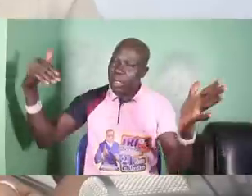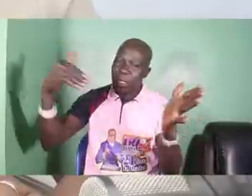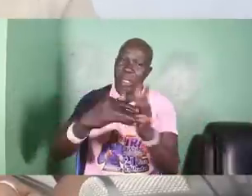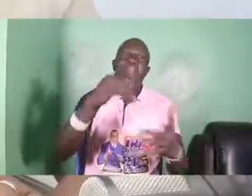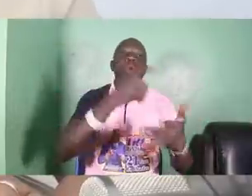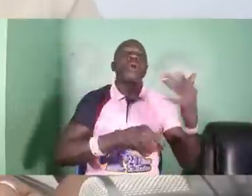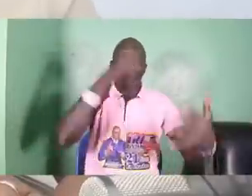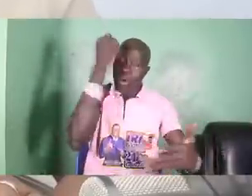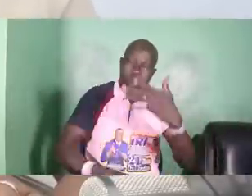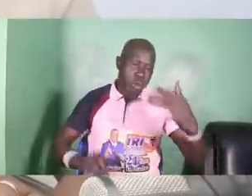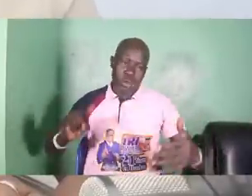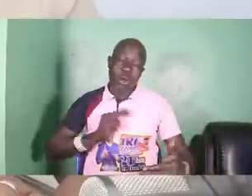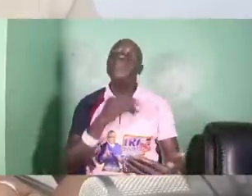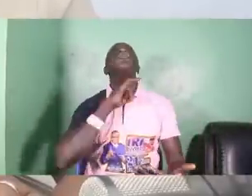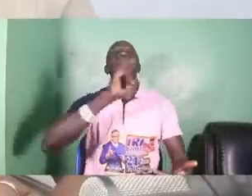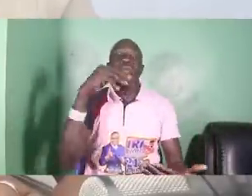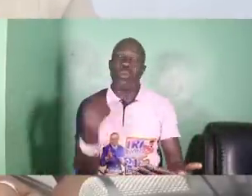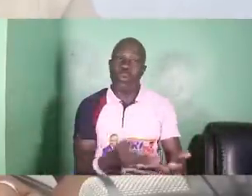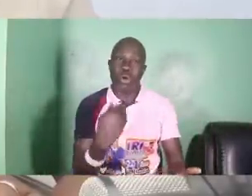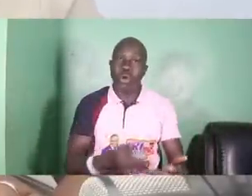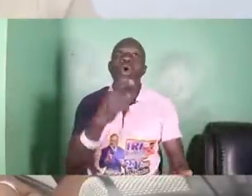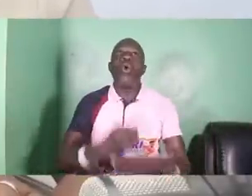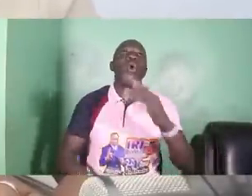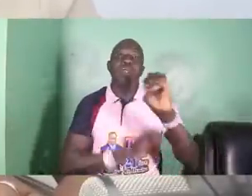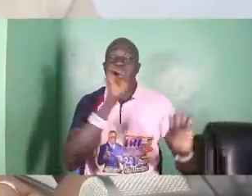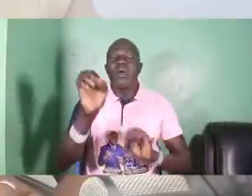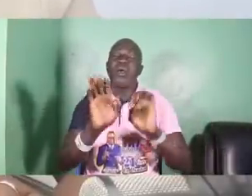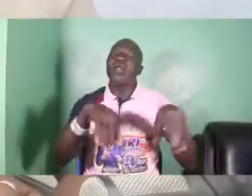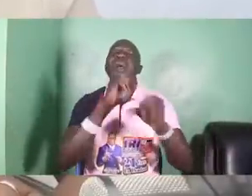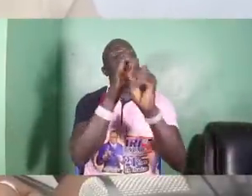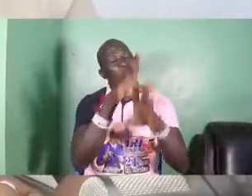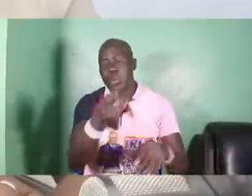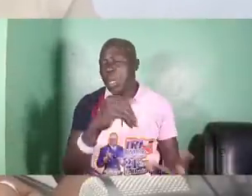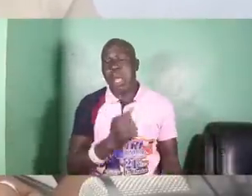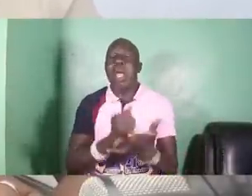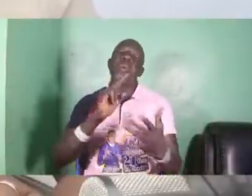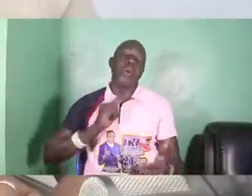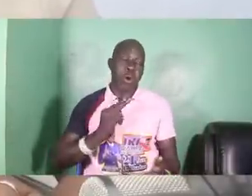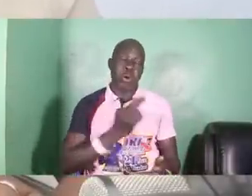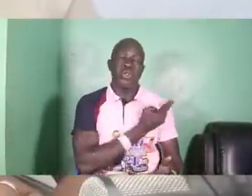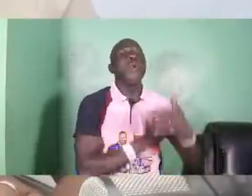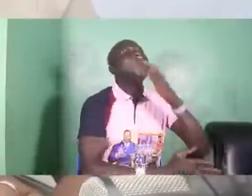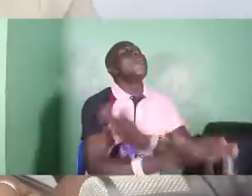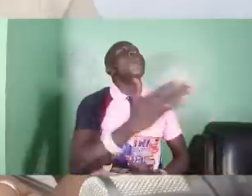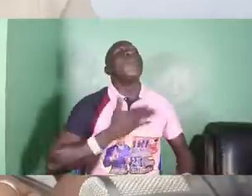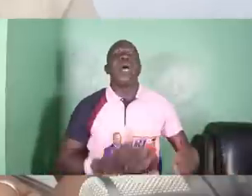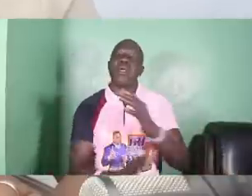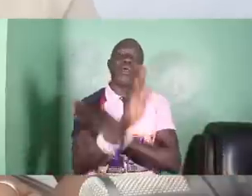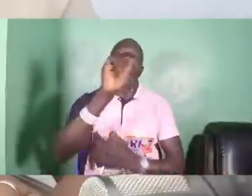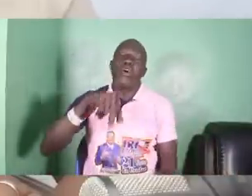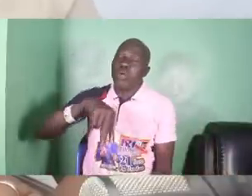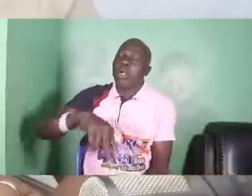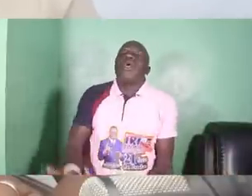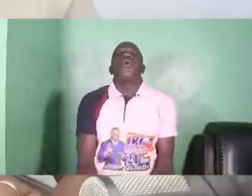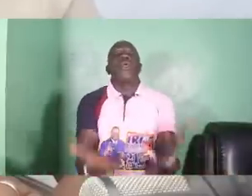back. Kilo manawa. What will cost us is money. You want to know about you that God has blessed and you. Walowo. Airports. Me. My God. You did the phone